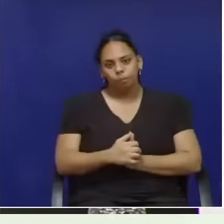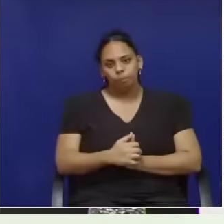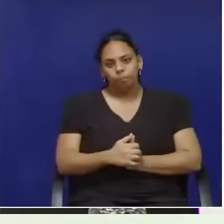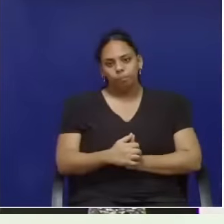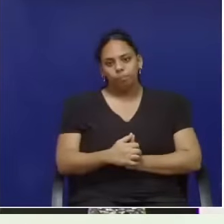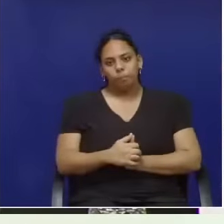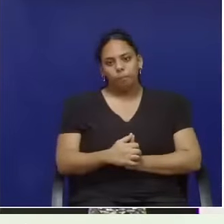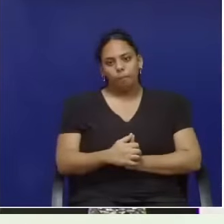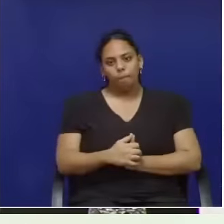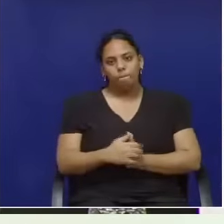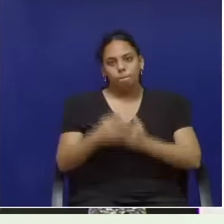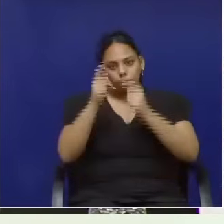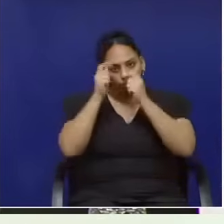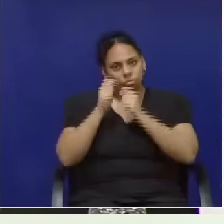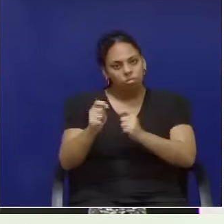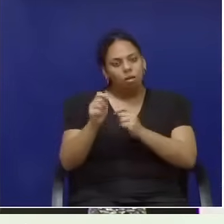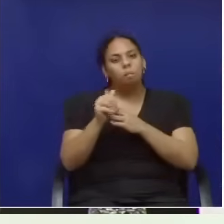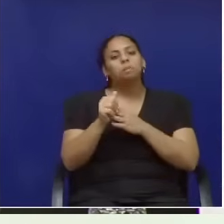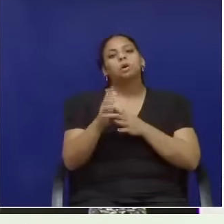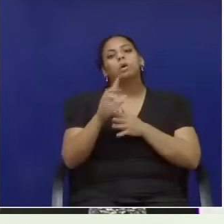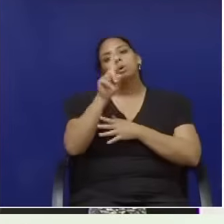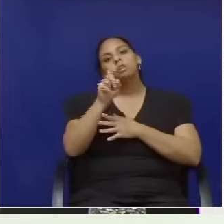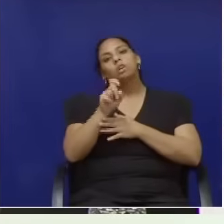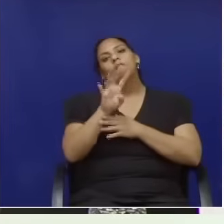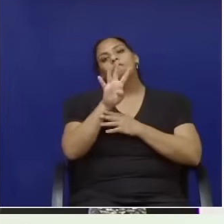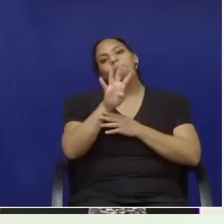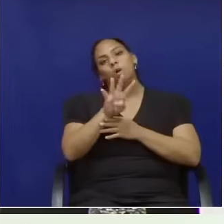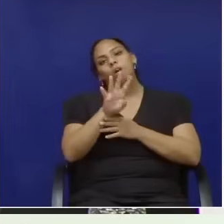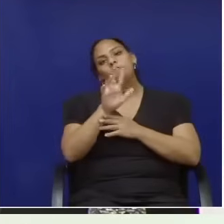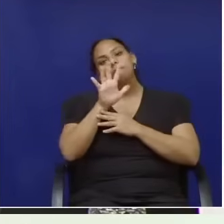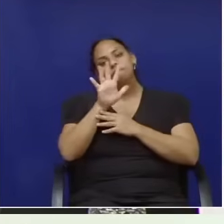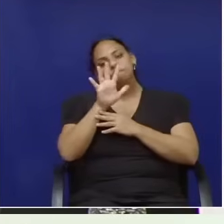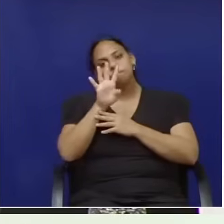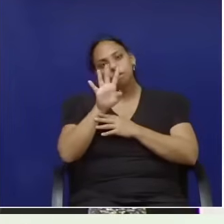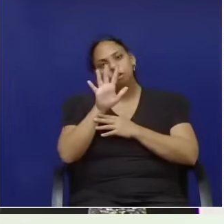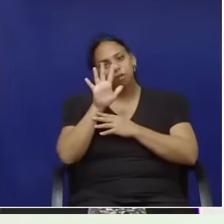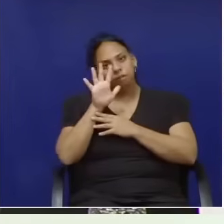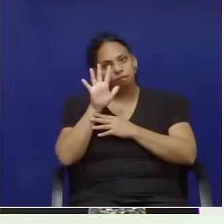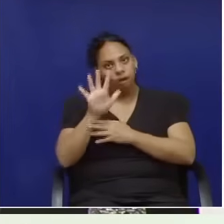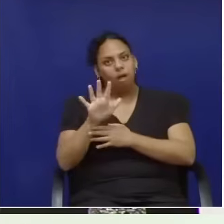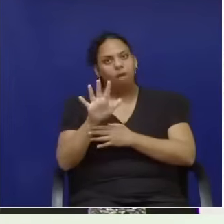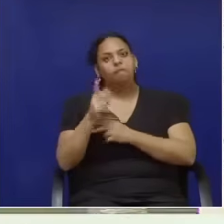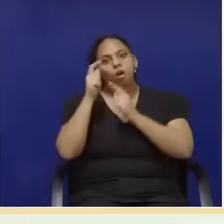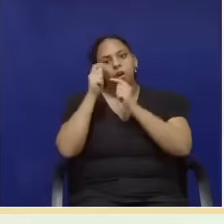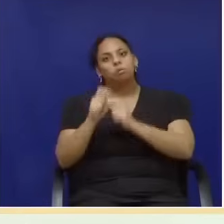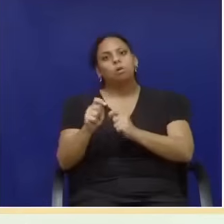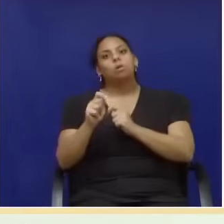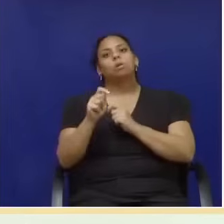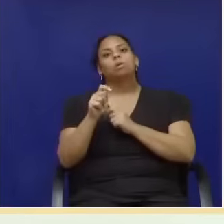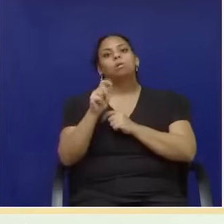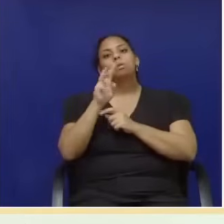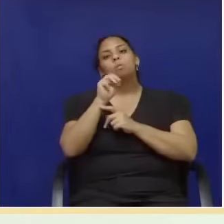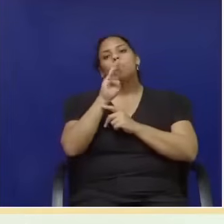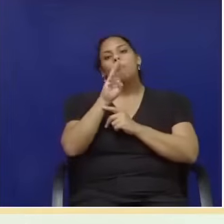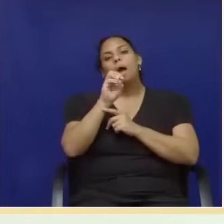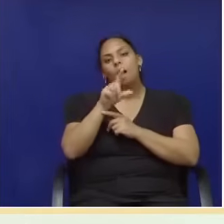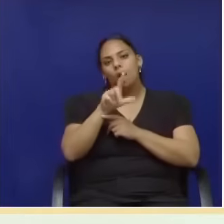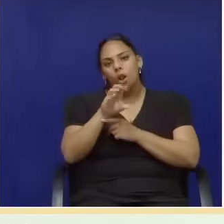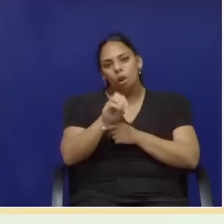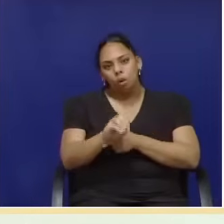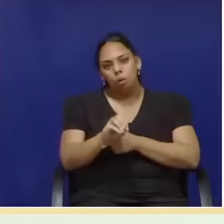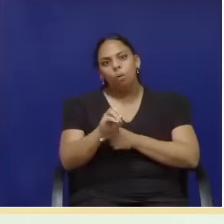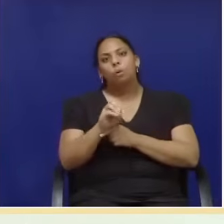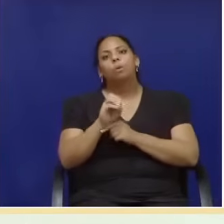you. Honourable Members, question number 445 has been asked by the Honourable Nomvalo to the Minister of Justice and